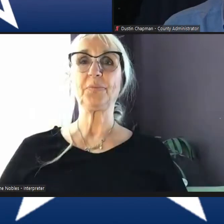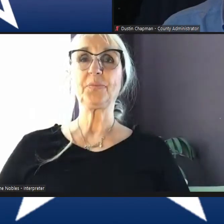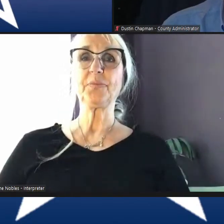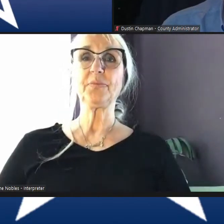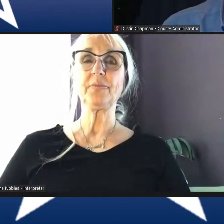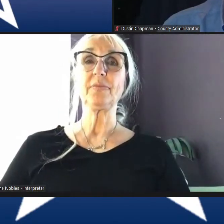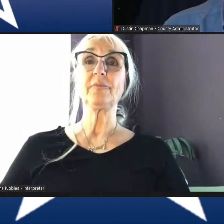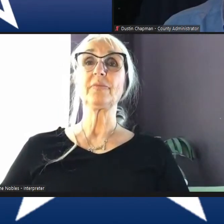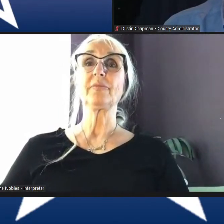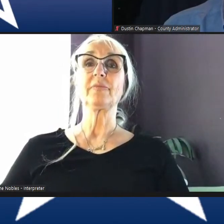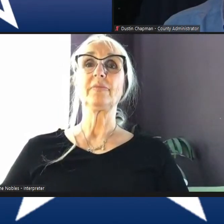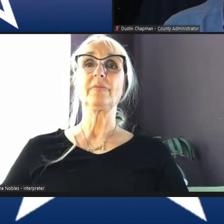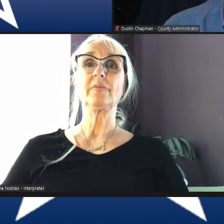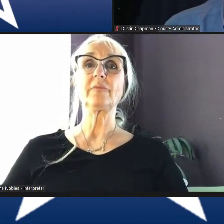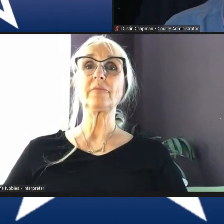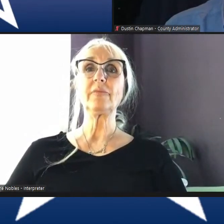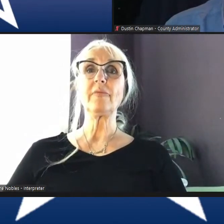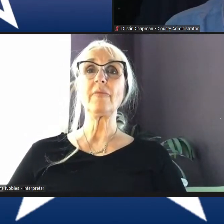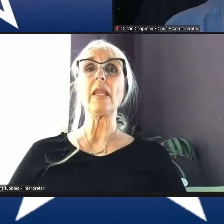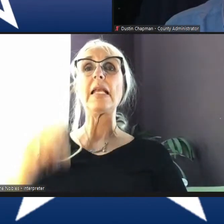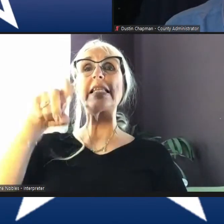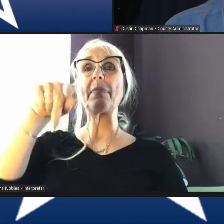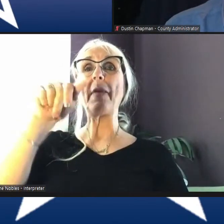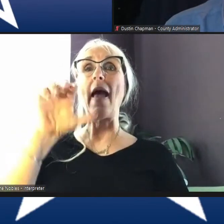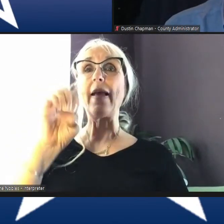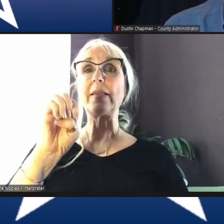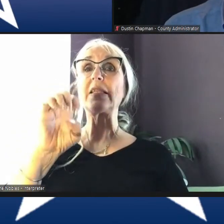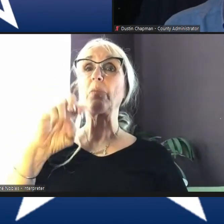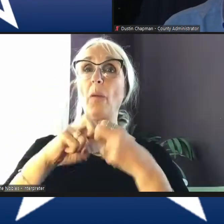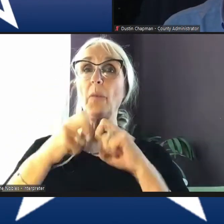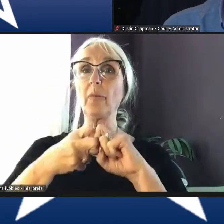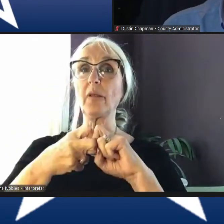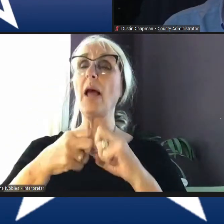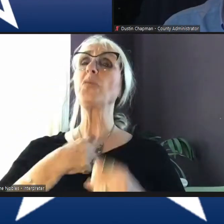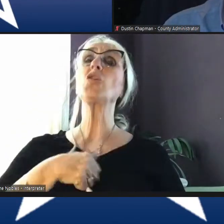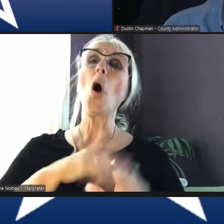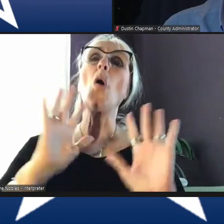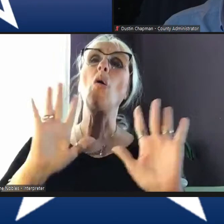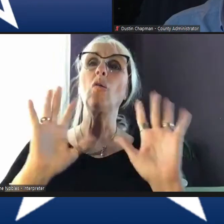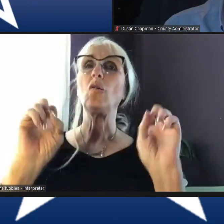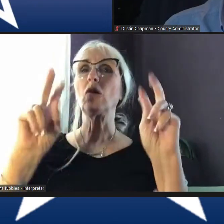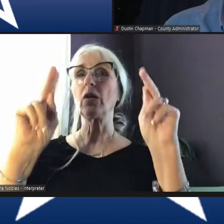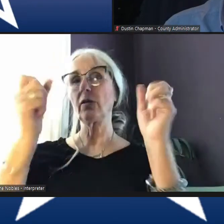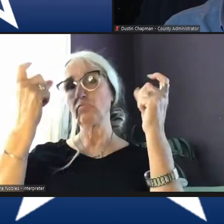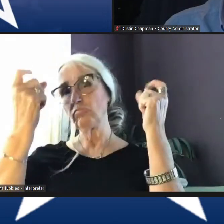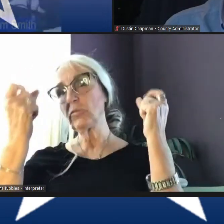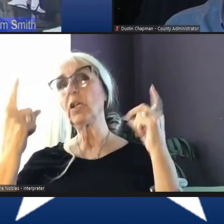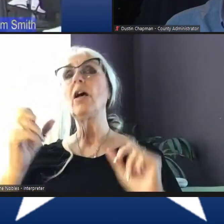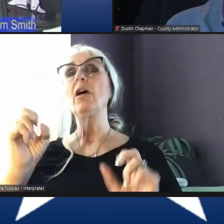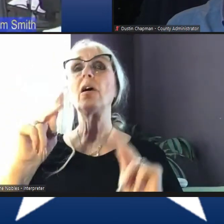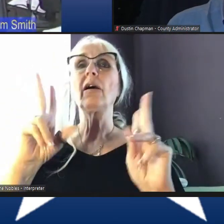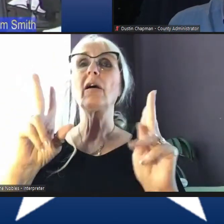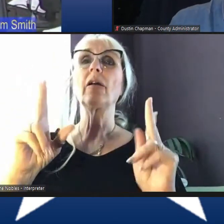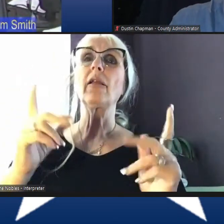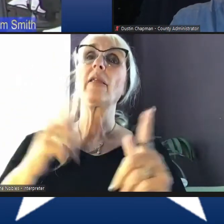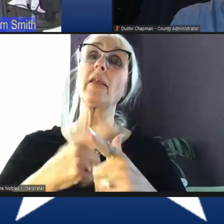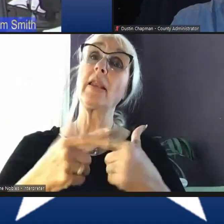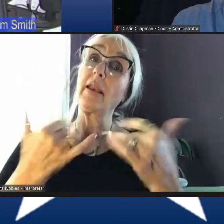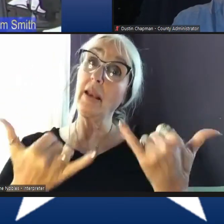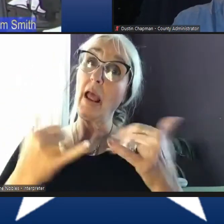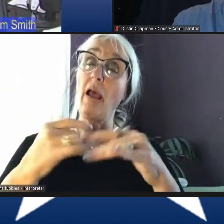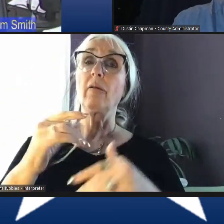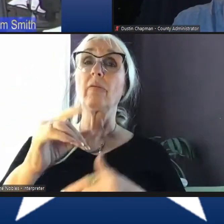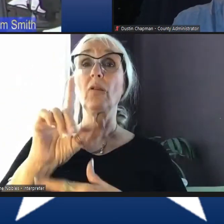problem? Space. Space, okay, I'm sorry, space problem. Yeah. I guess that would beg the question that I would have would